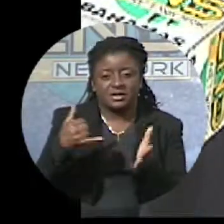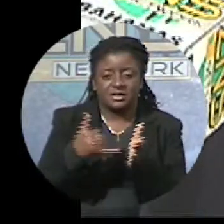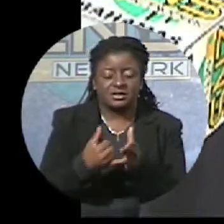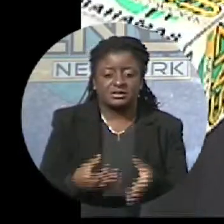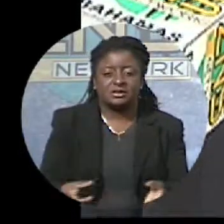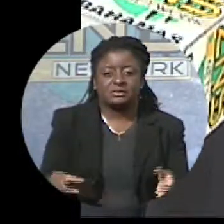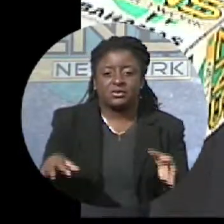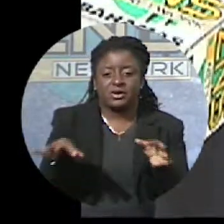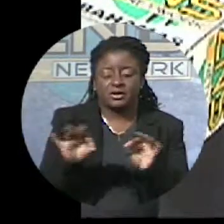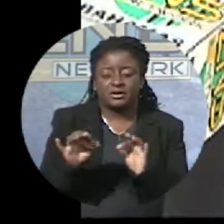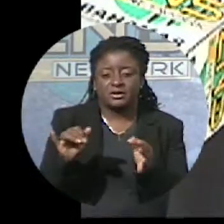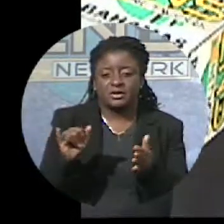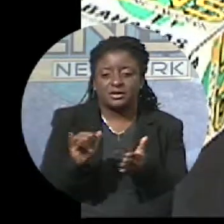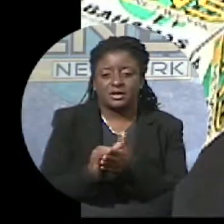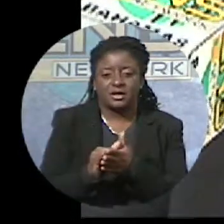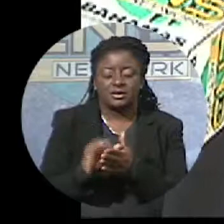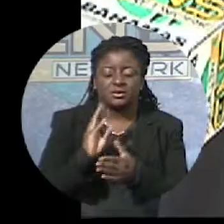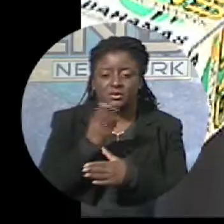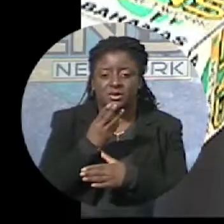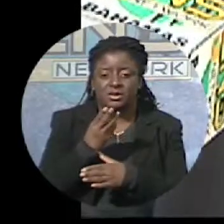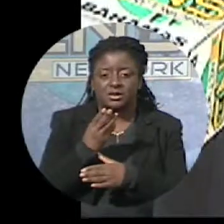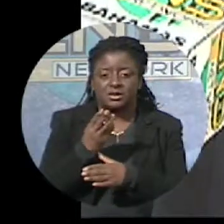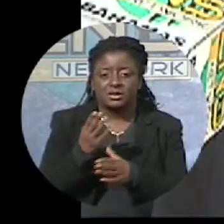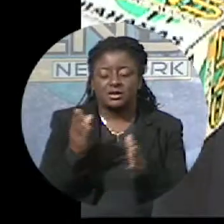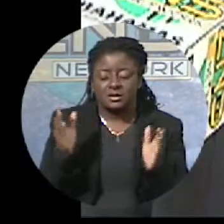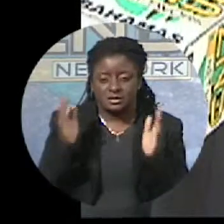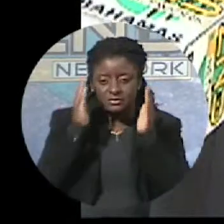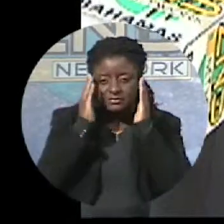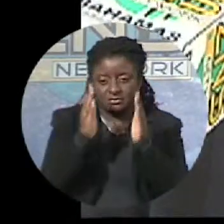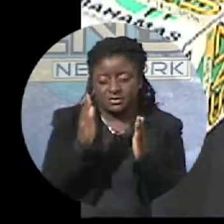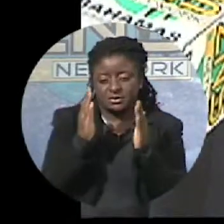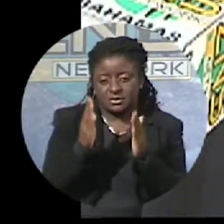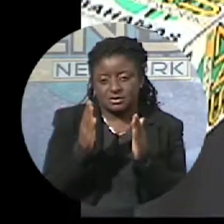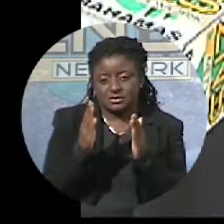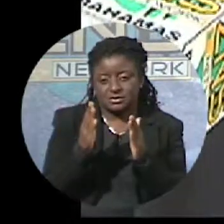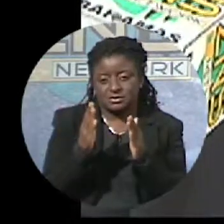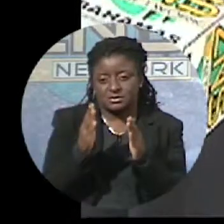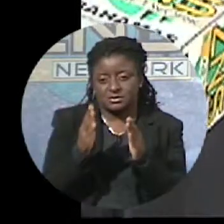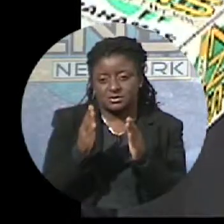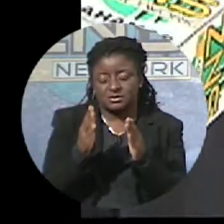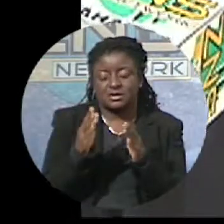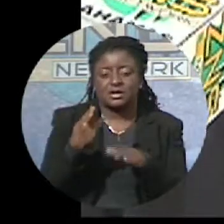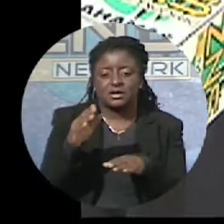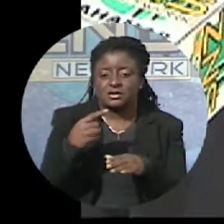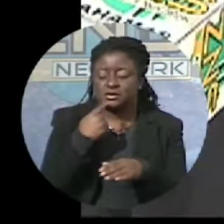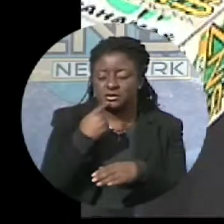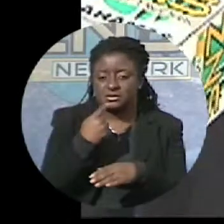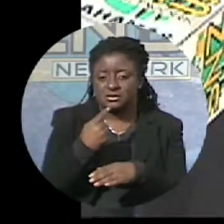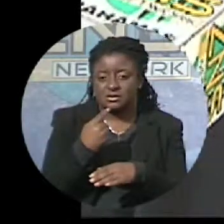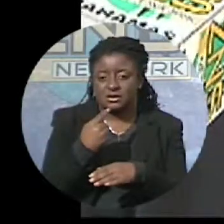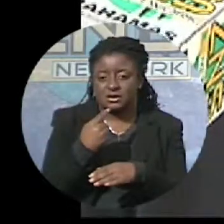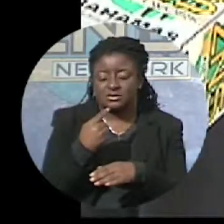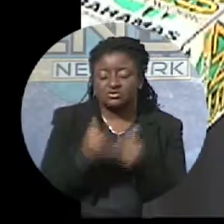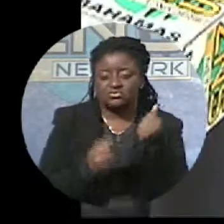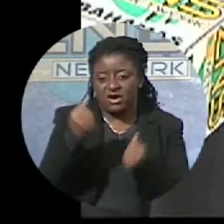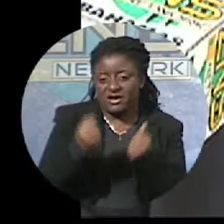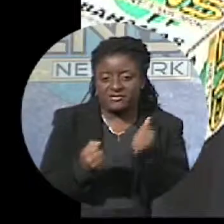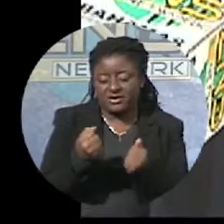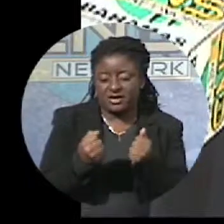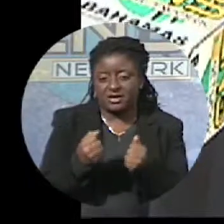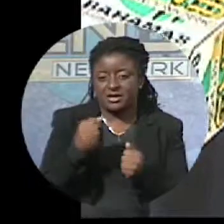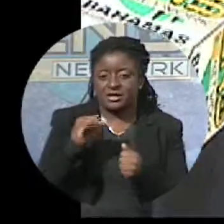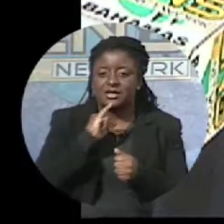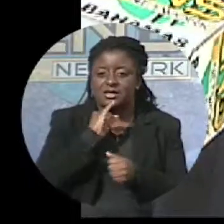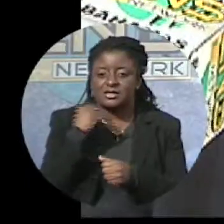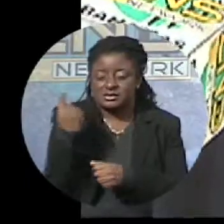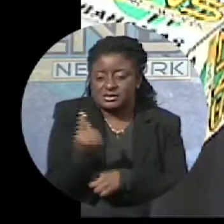that we emphasize to the public that is driving is really what we call a singular activity, and your intention should